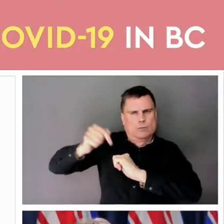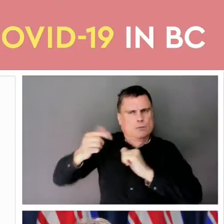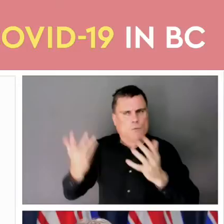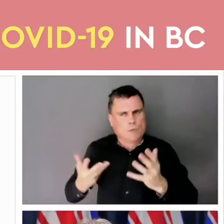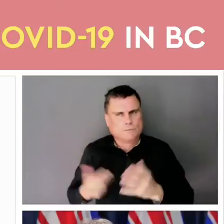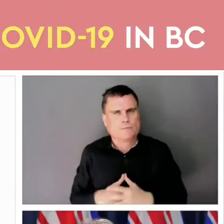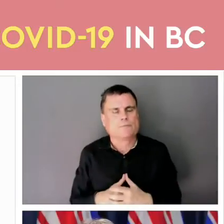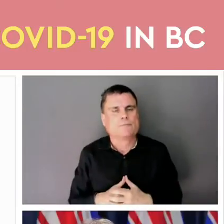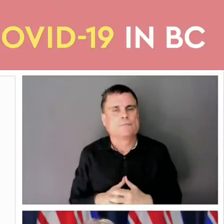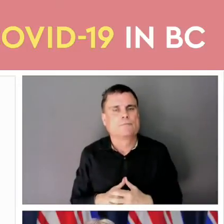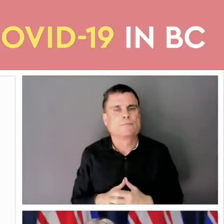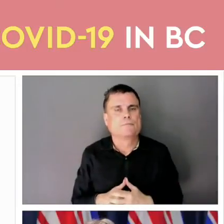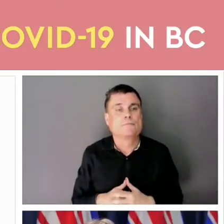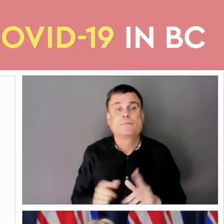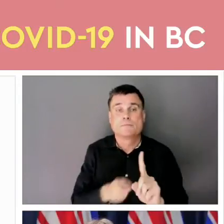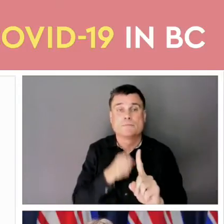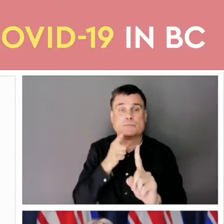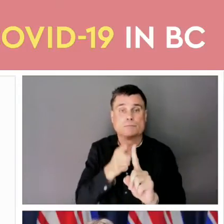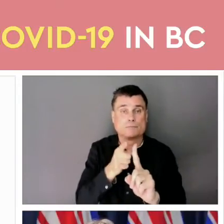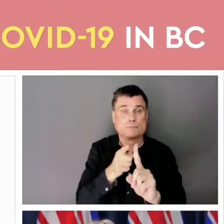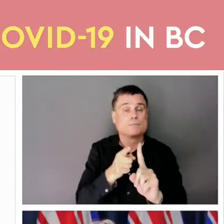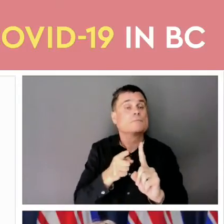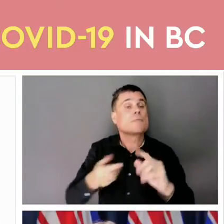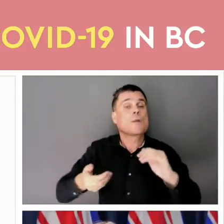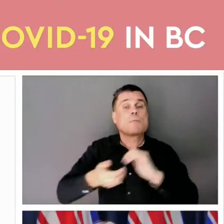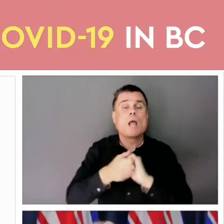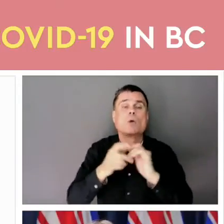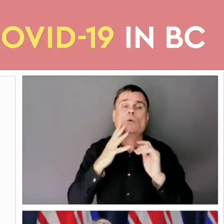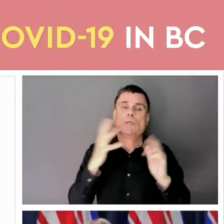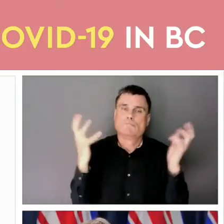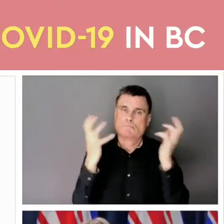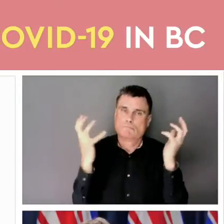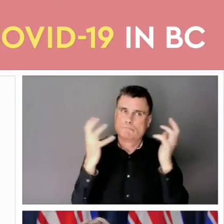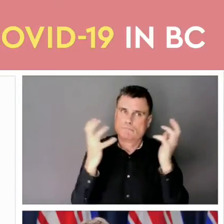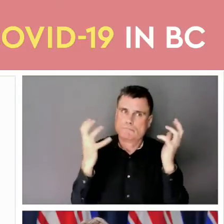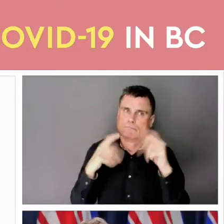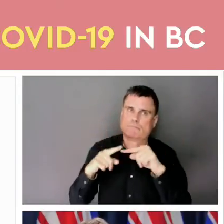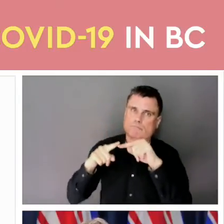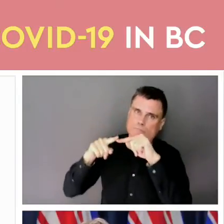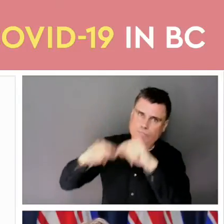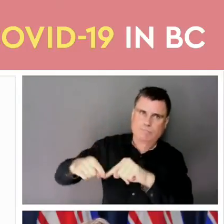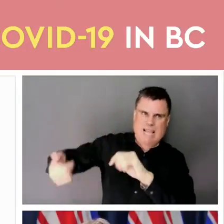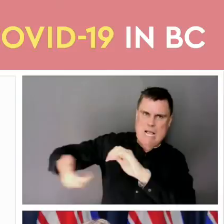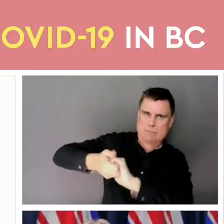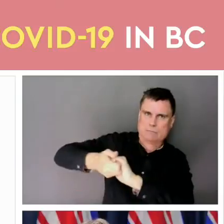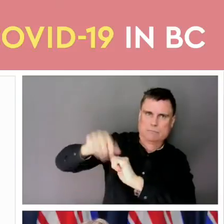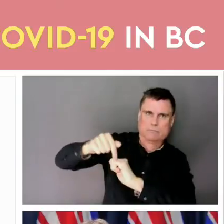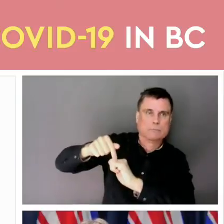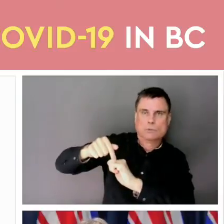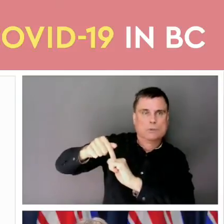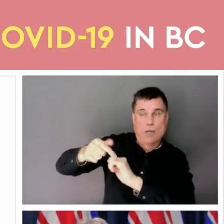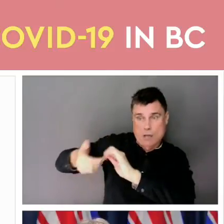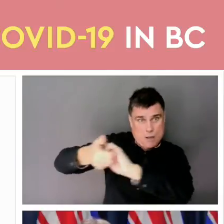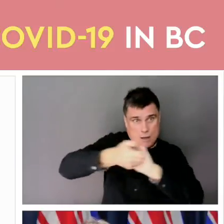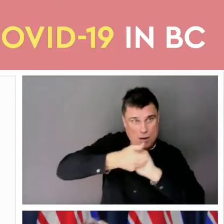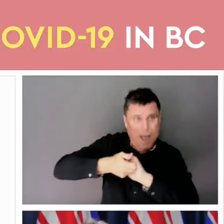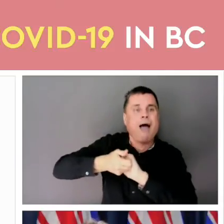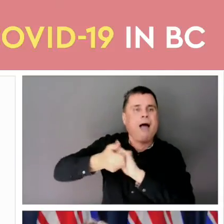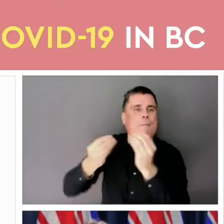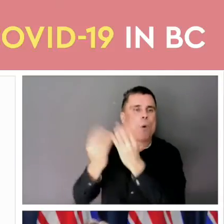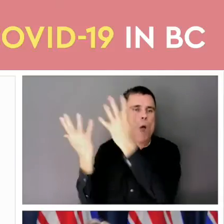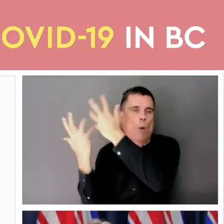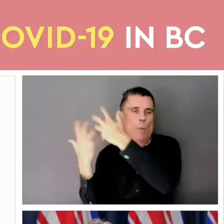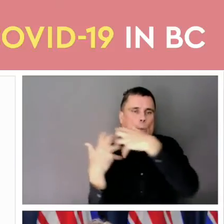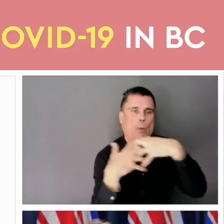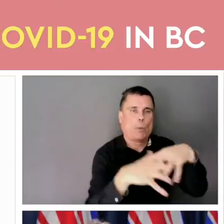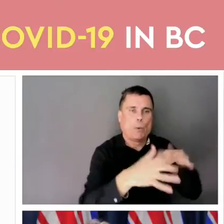be essential and foundational to our ability to mobilize our public and mobilize our communities to help with a successful